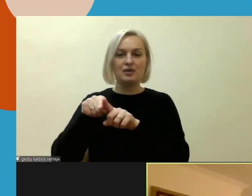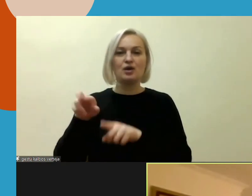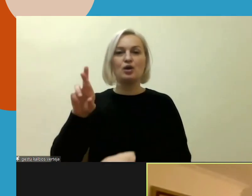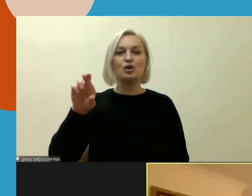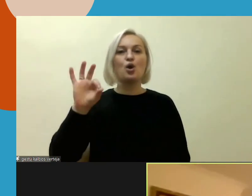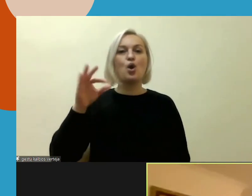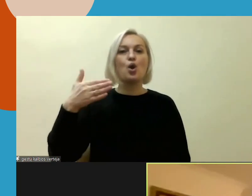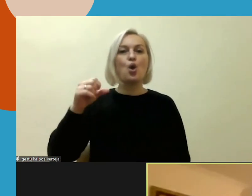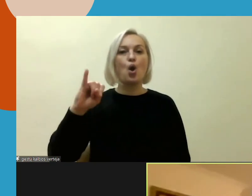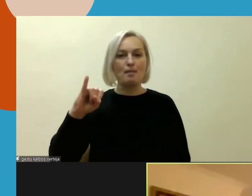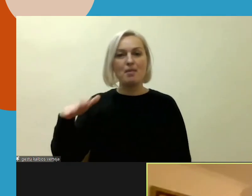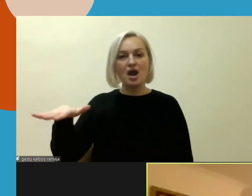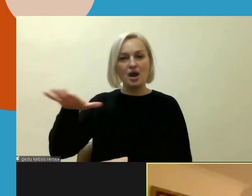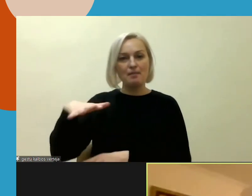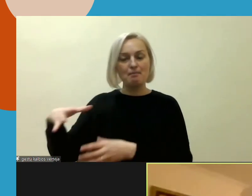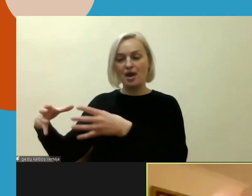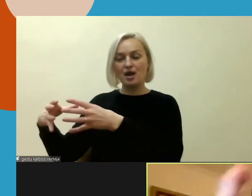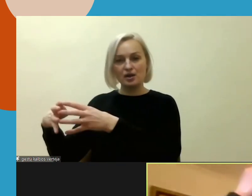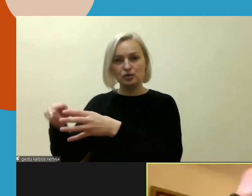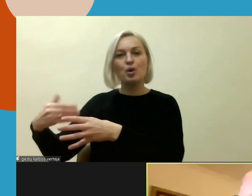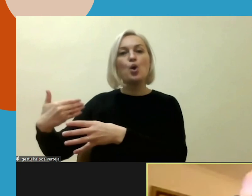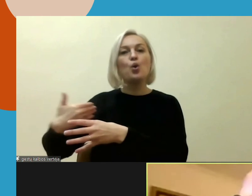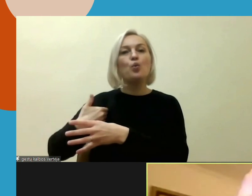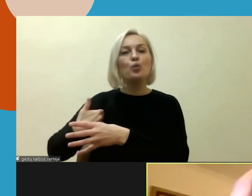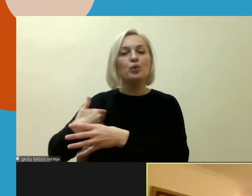about police attitudes and police culture, and